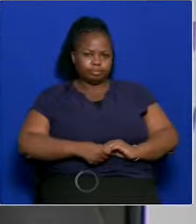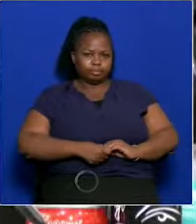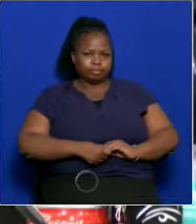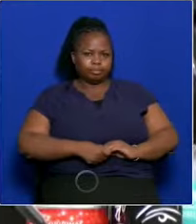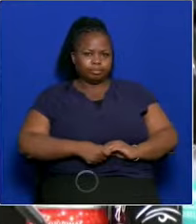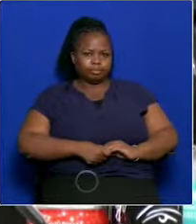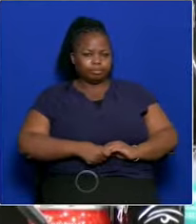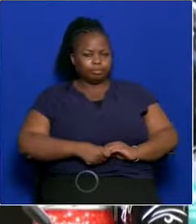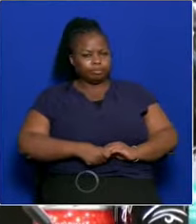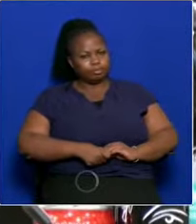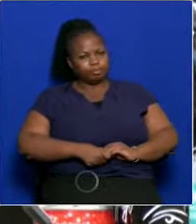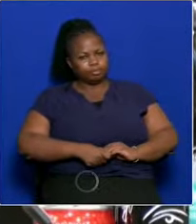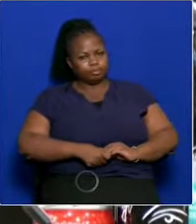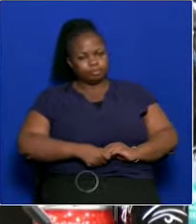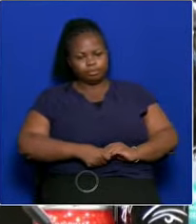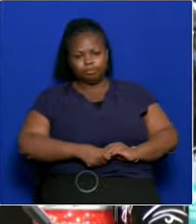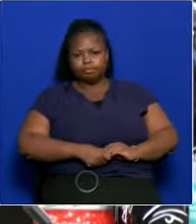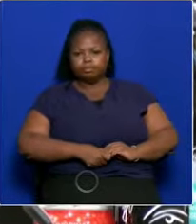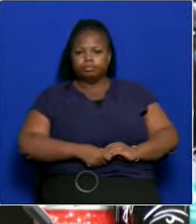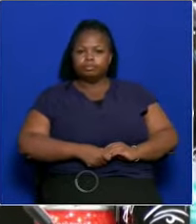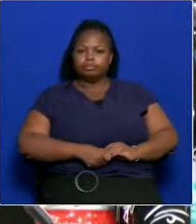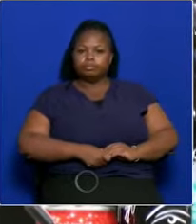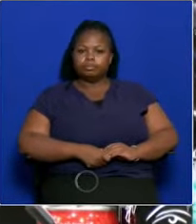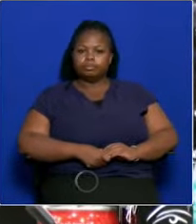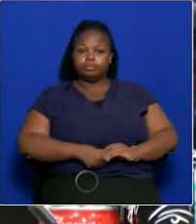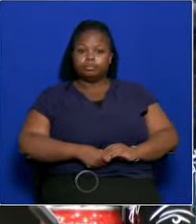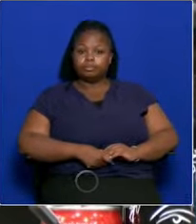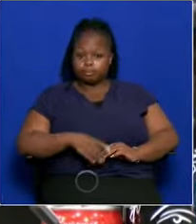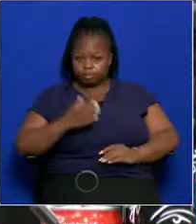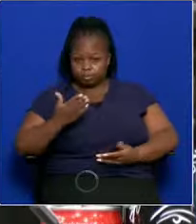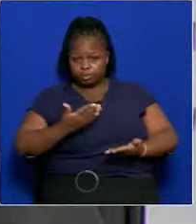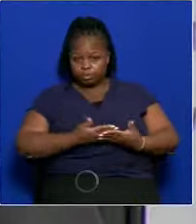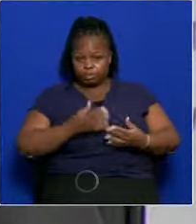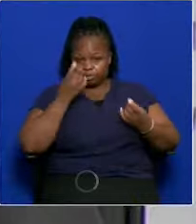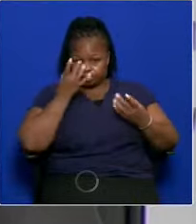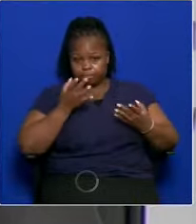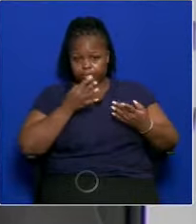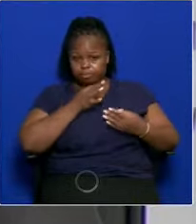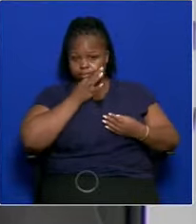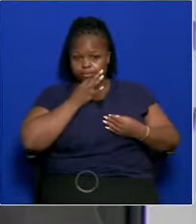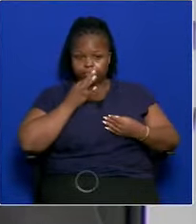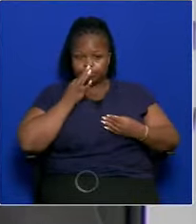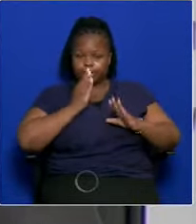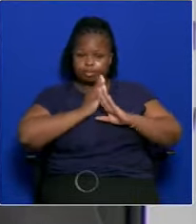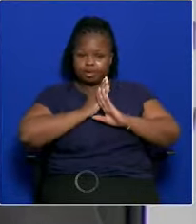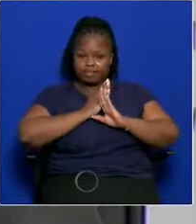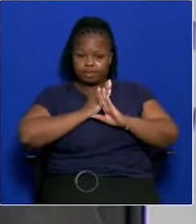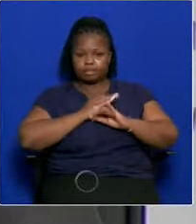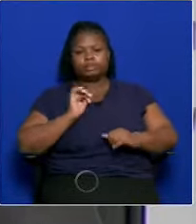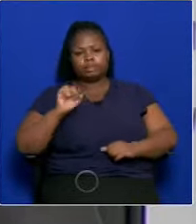Would you be willing to tell the commission confidentially? Yes.